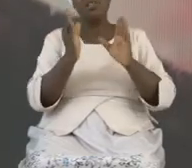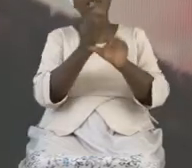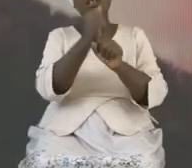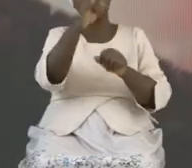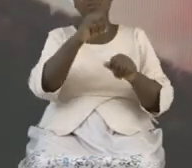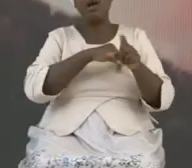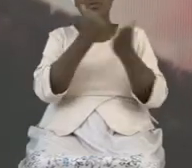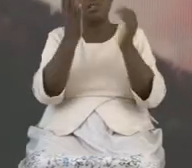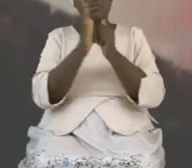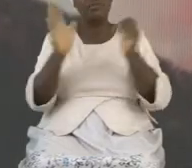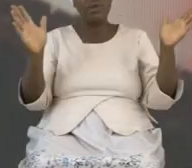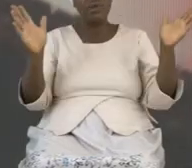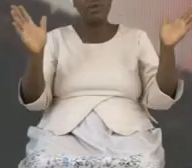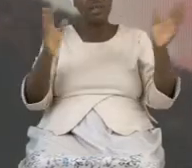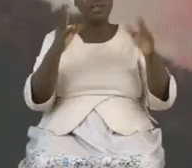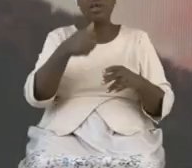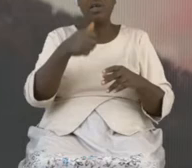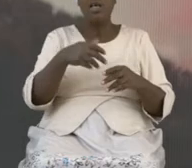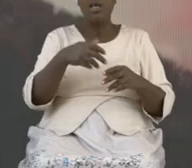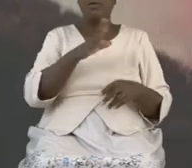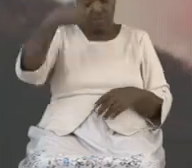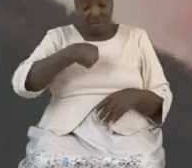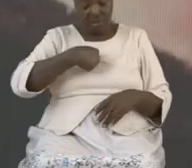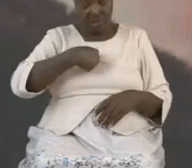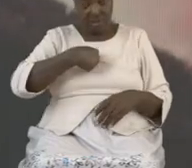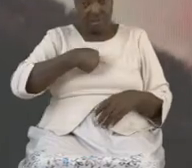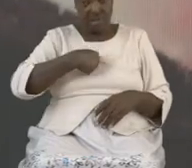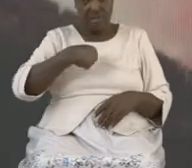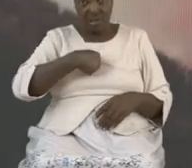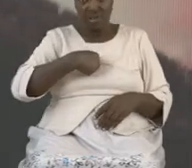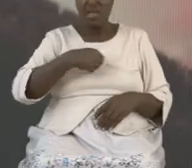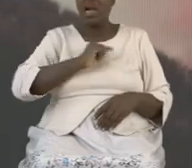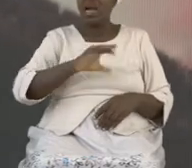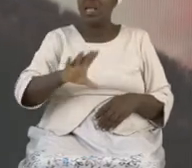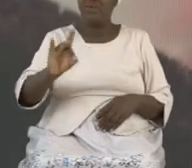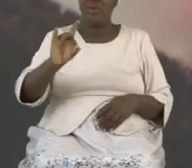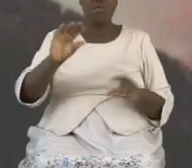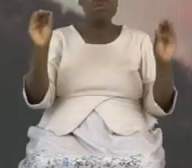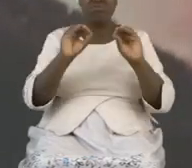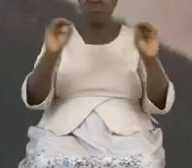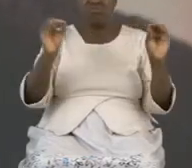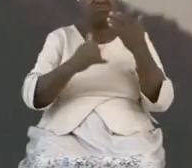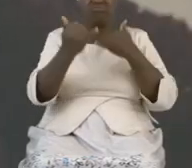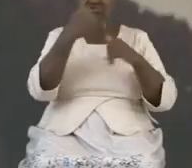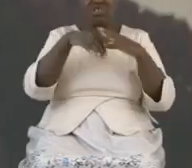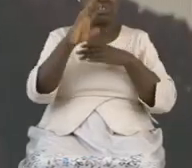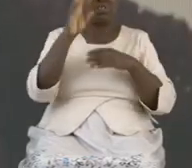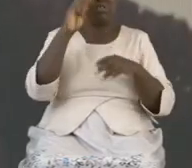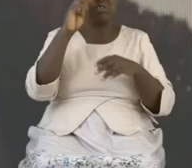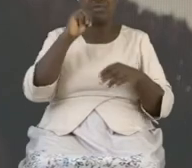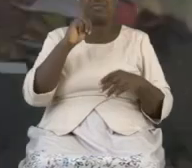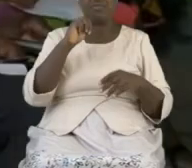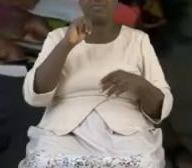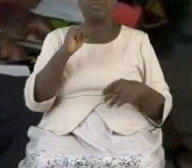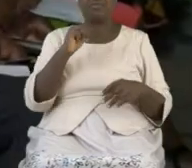I, as for myself, I find no fault in him." Look at 2 Corinthians